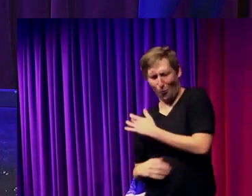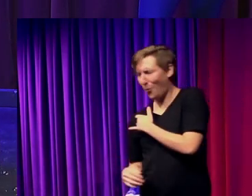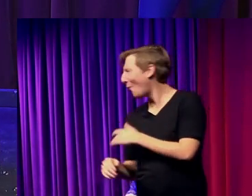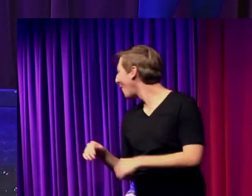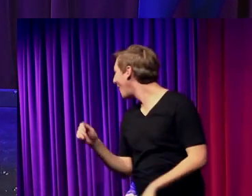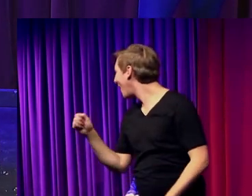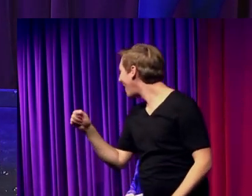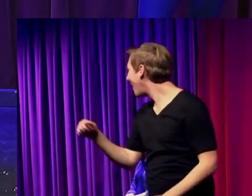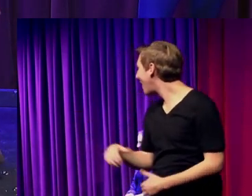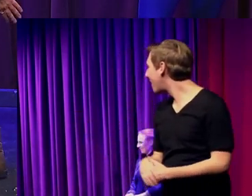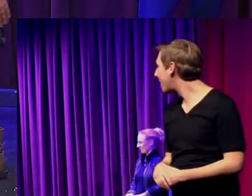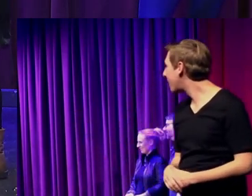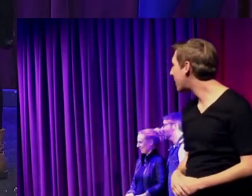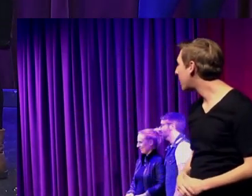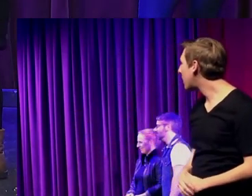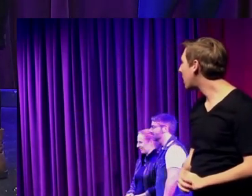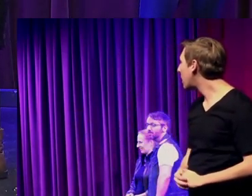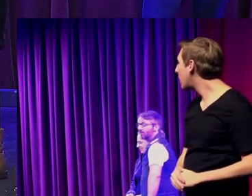can't touch you.